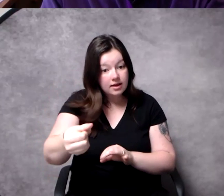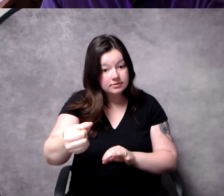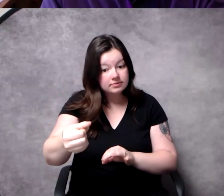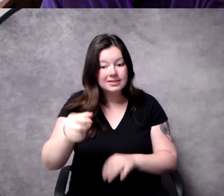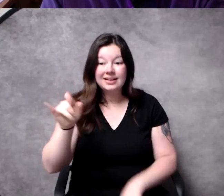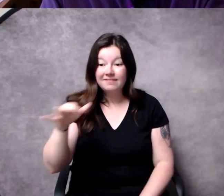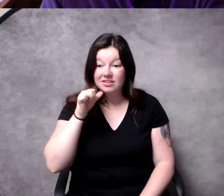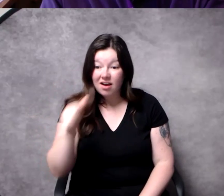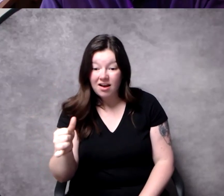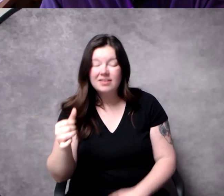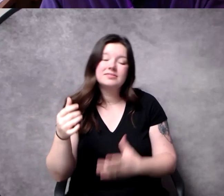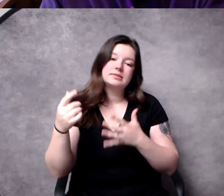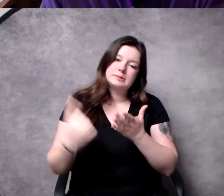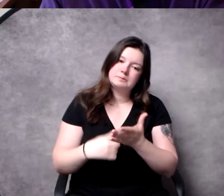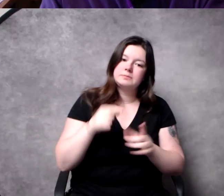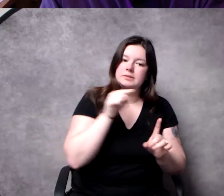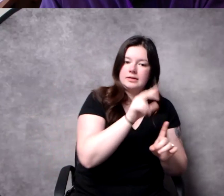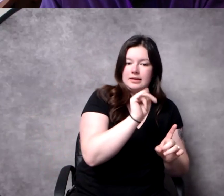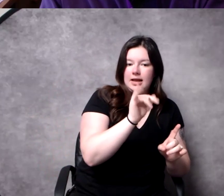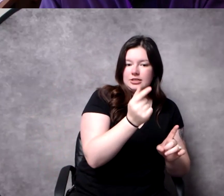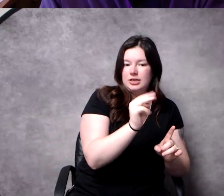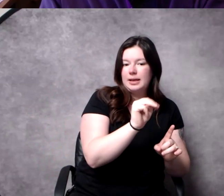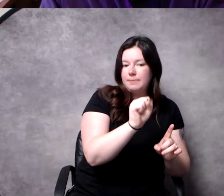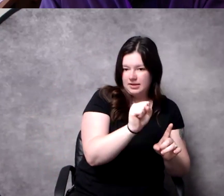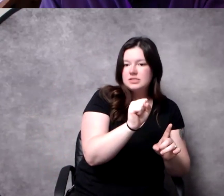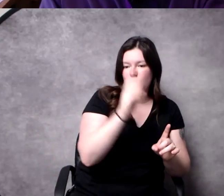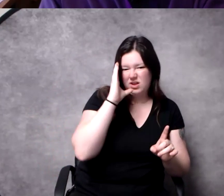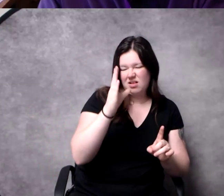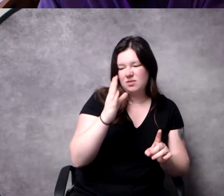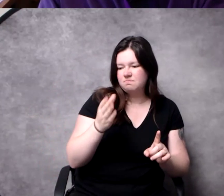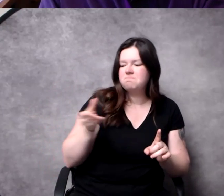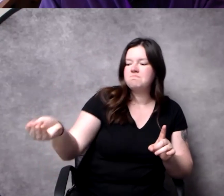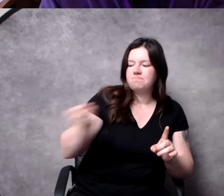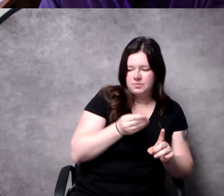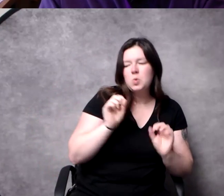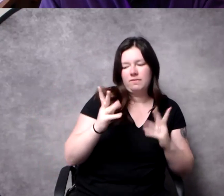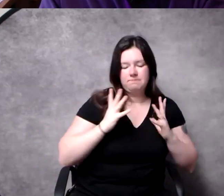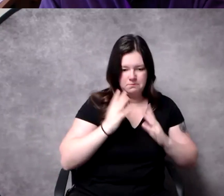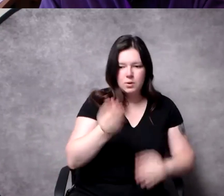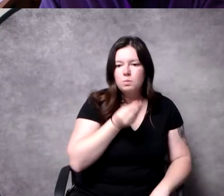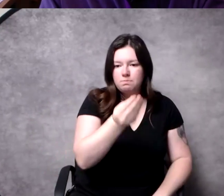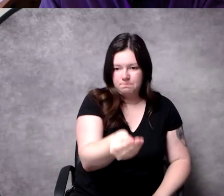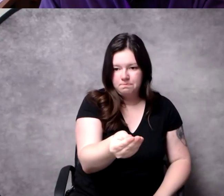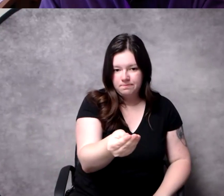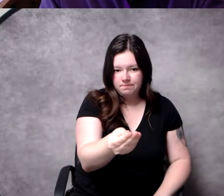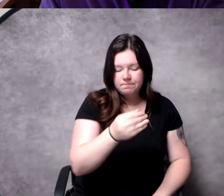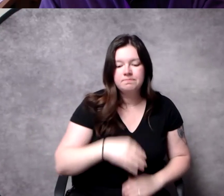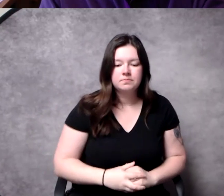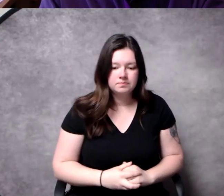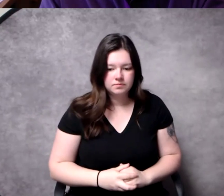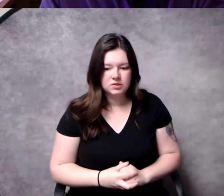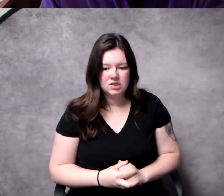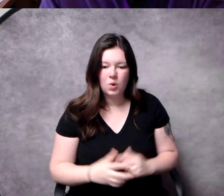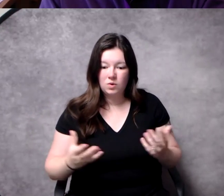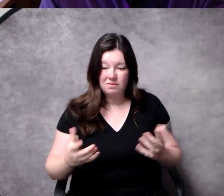and fund it. So I don't, you know, the fact that none of the existing